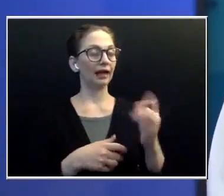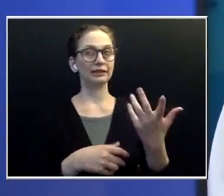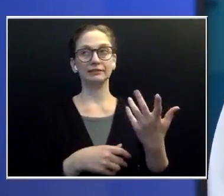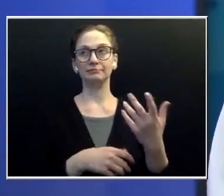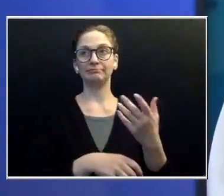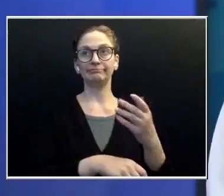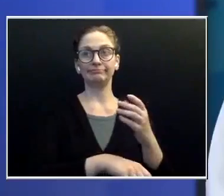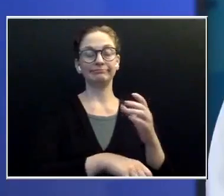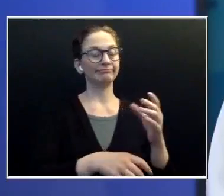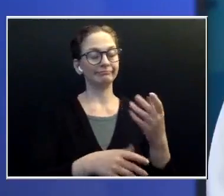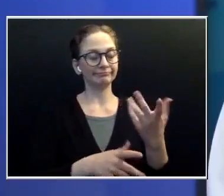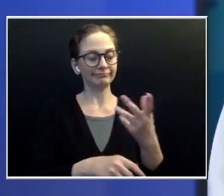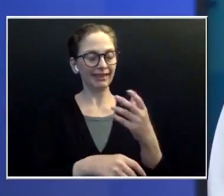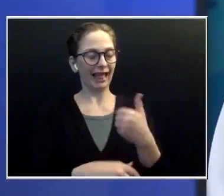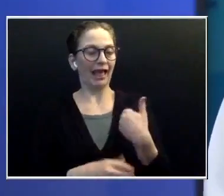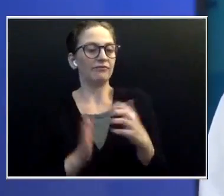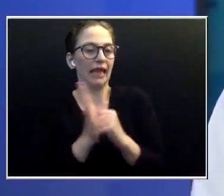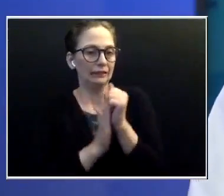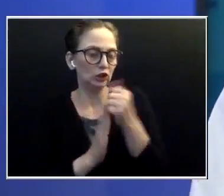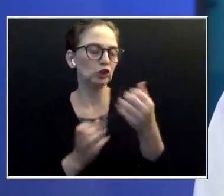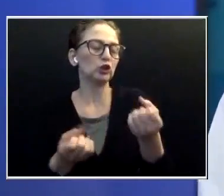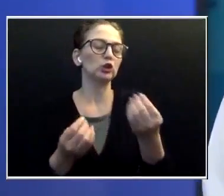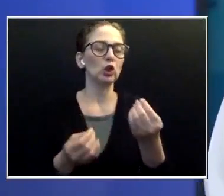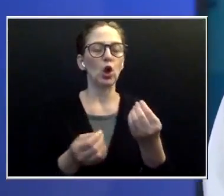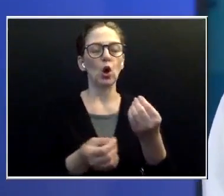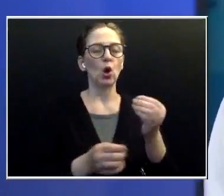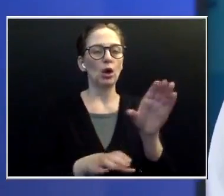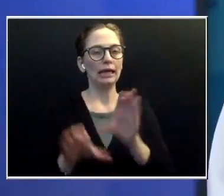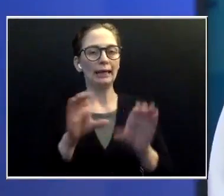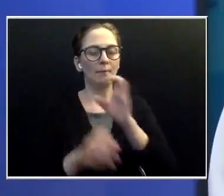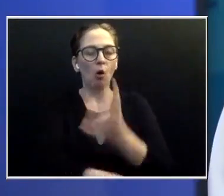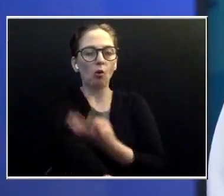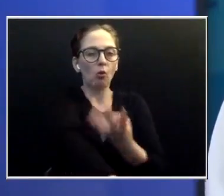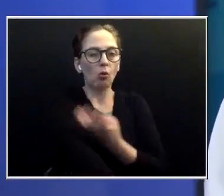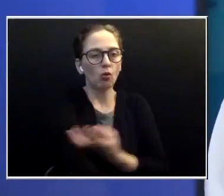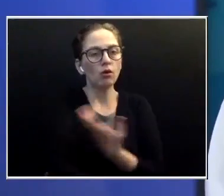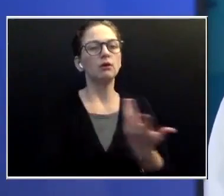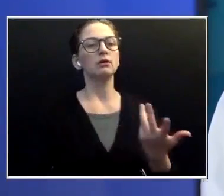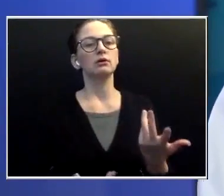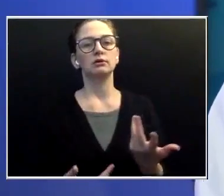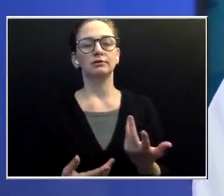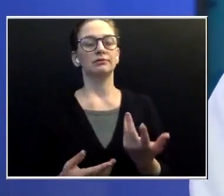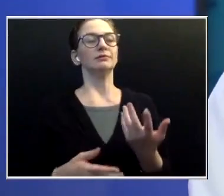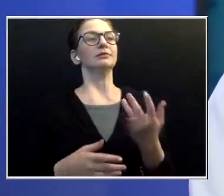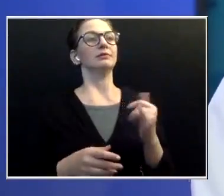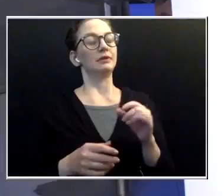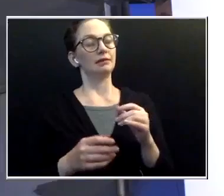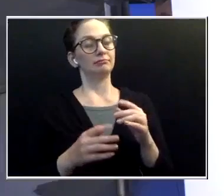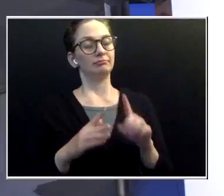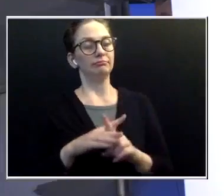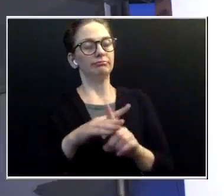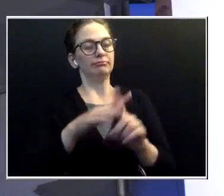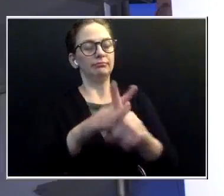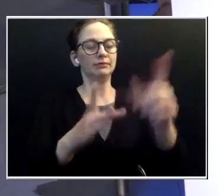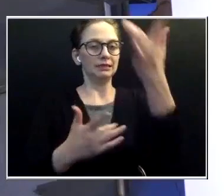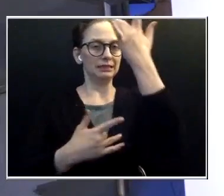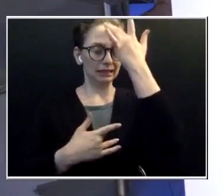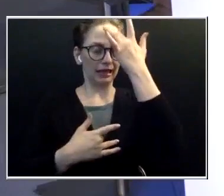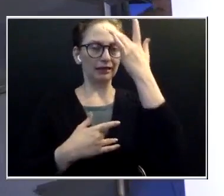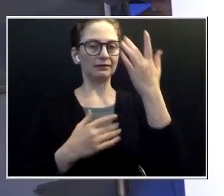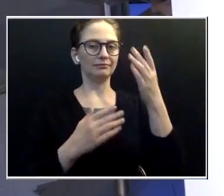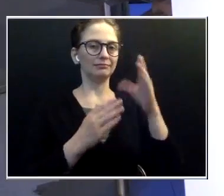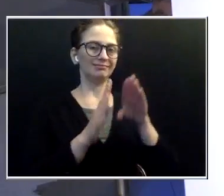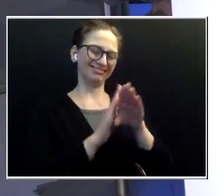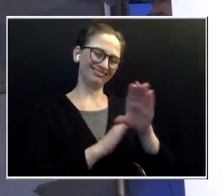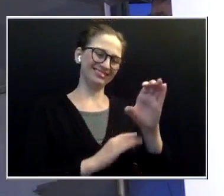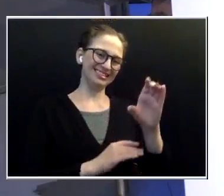balance disruption, actually, this is when we start to see increased risk of opportunistic GI infections, including C. diff. So in a healthy person, is it